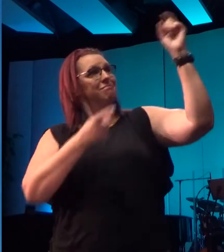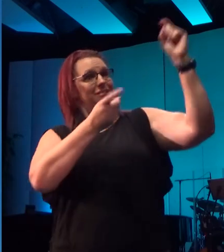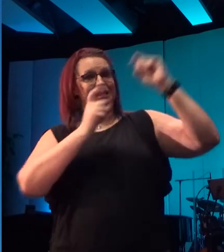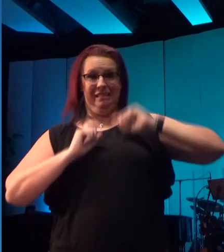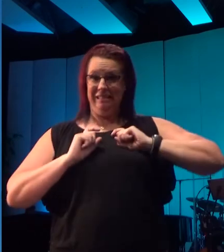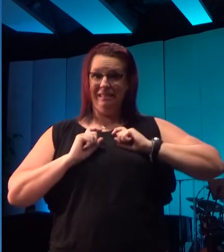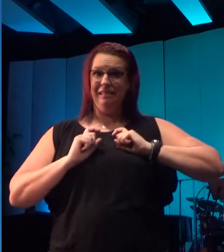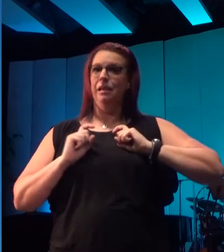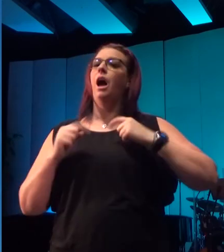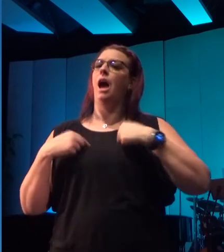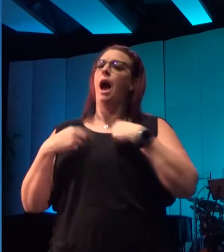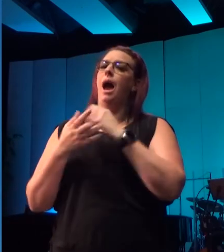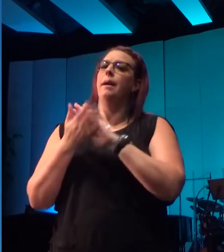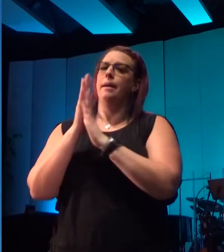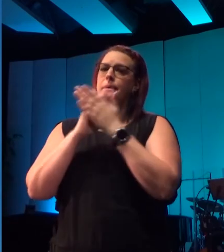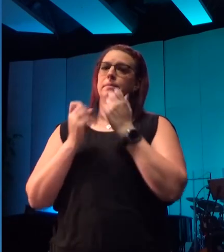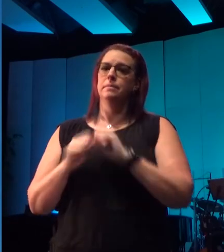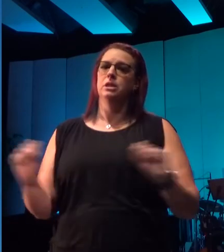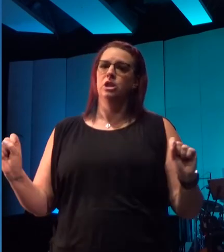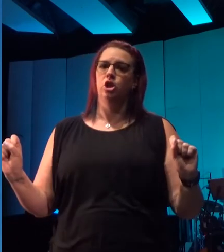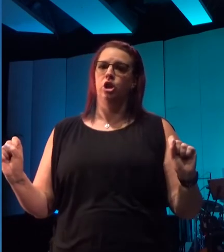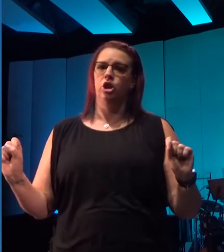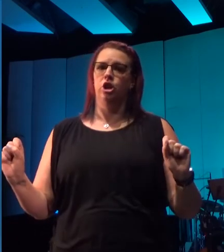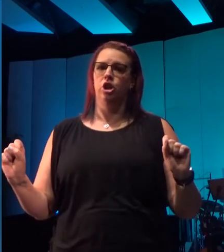I am secure.